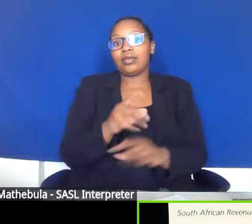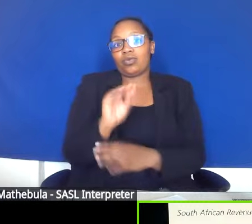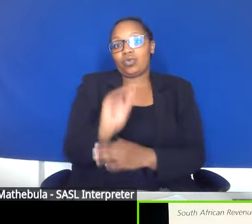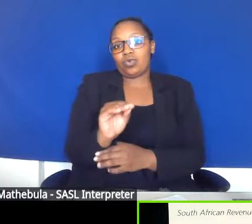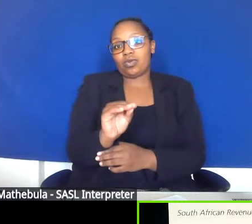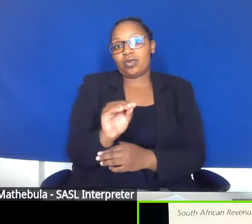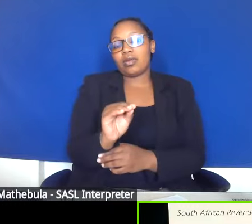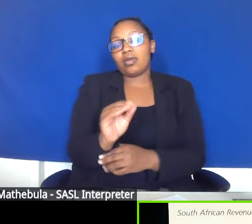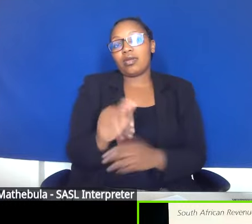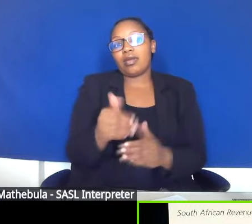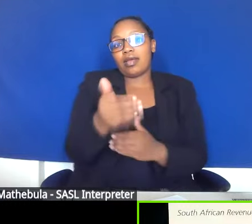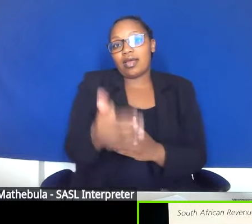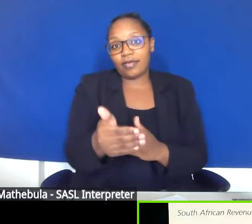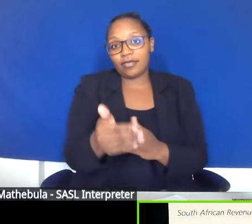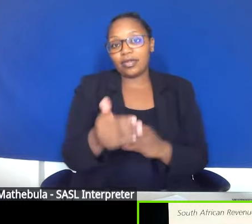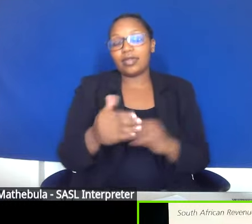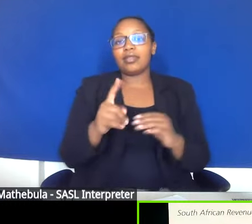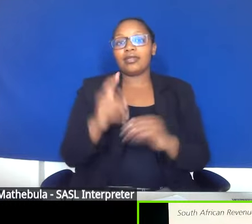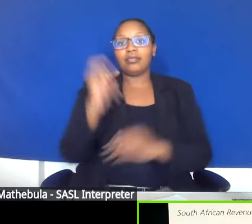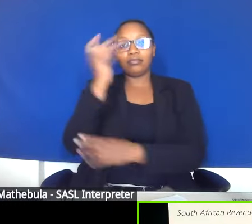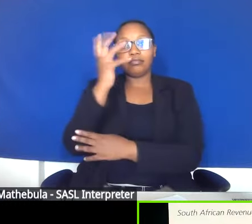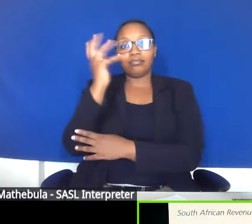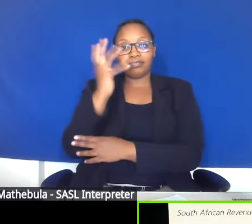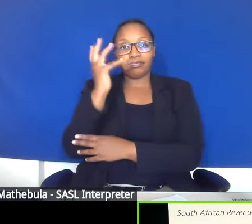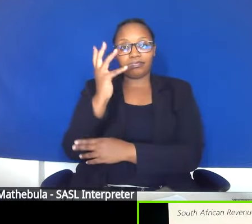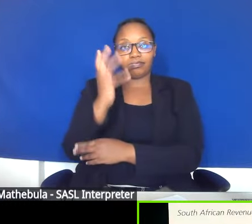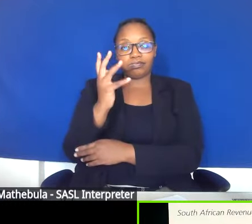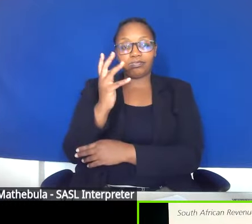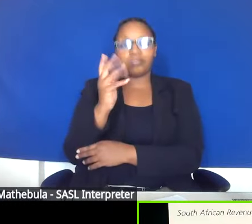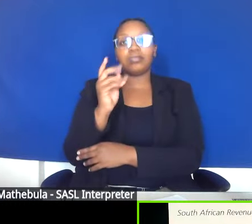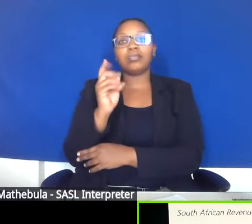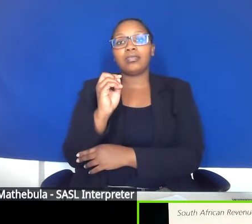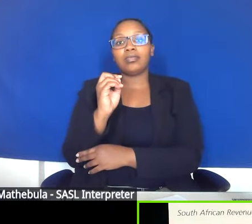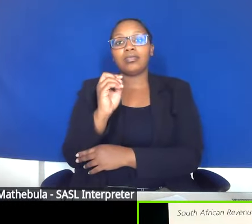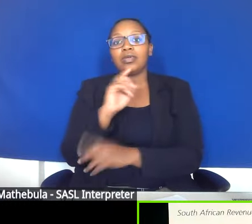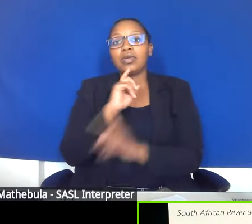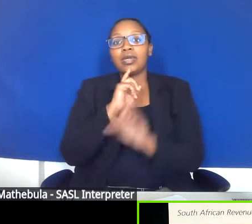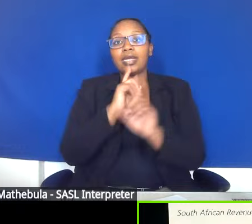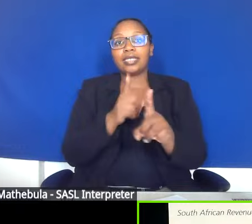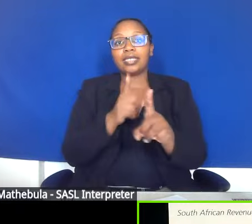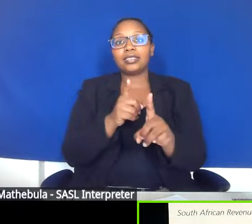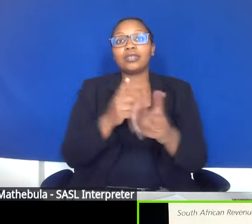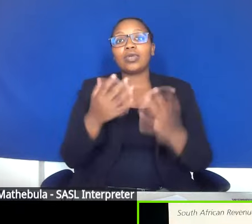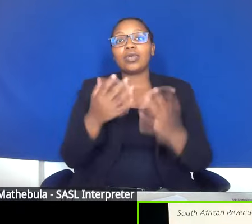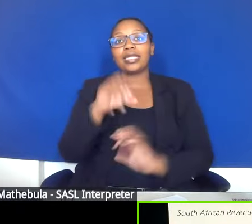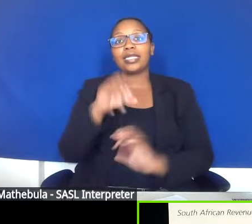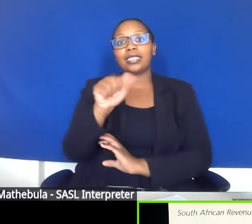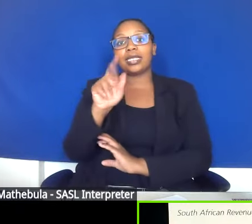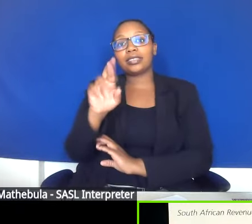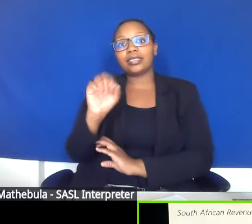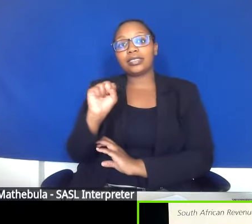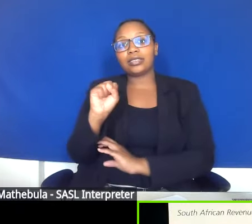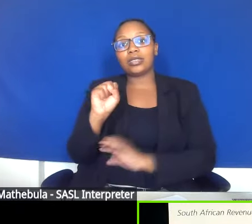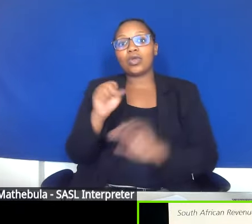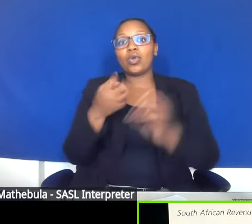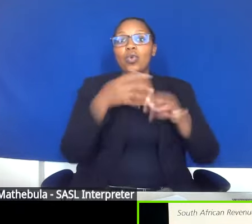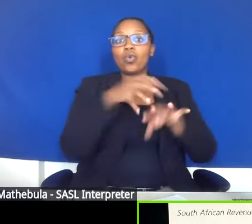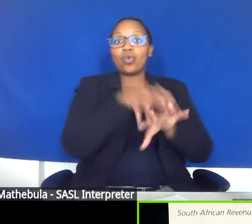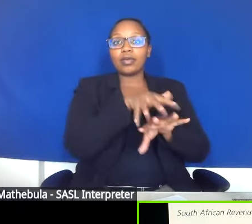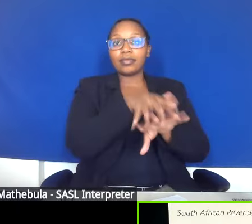the session. They will be available on the SARS website. Thank you very much for your questions that you've